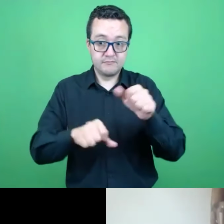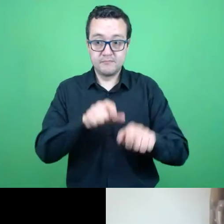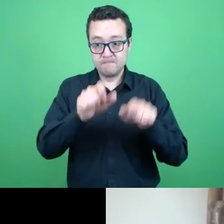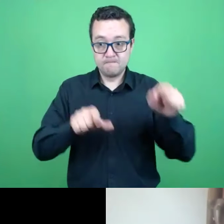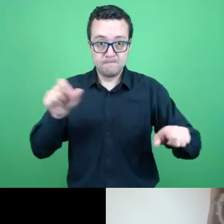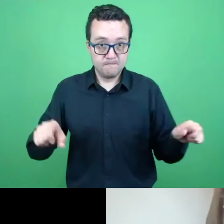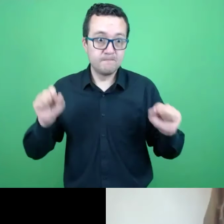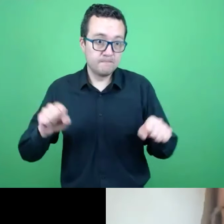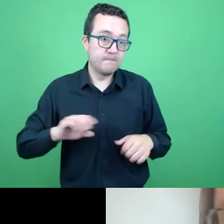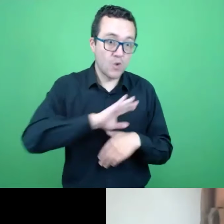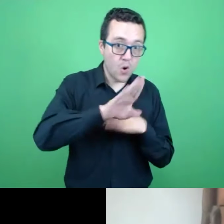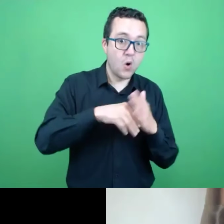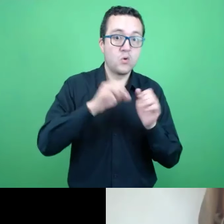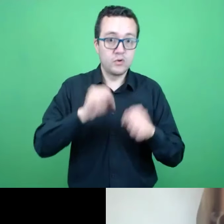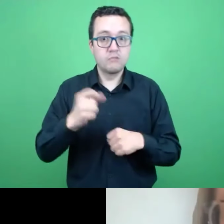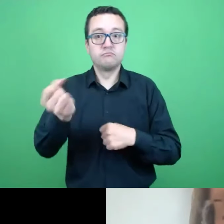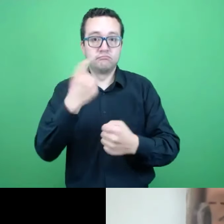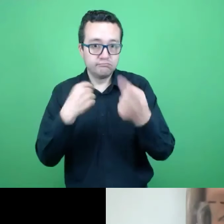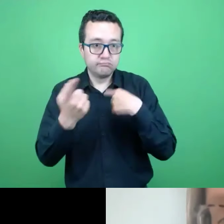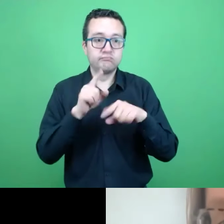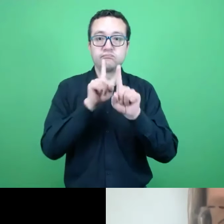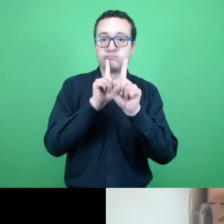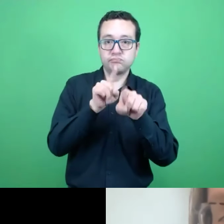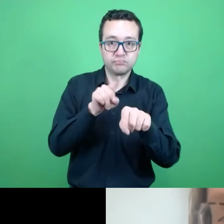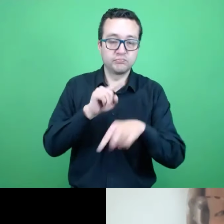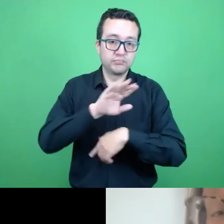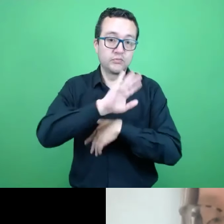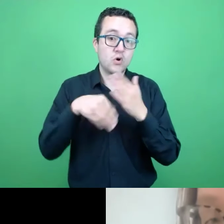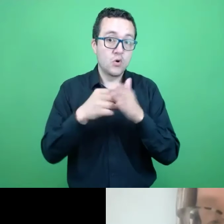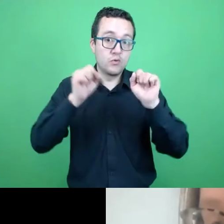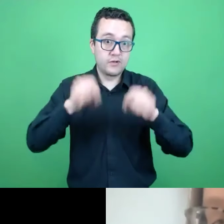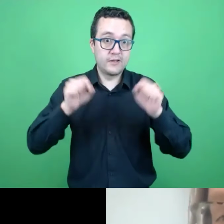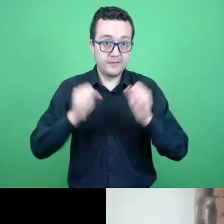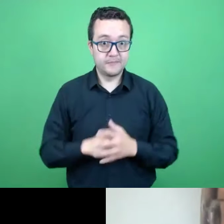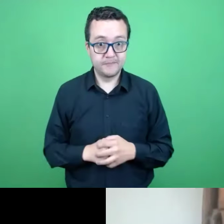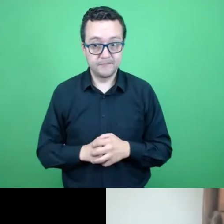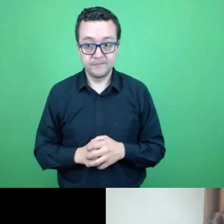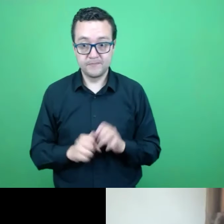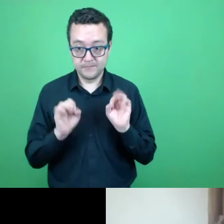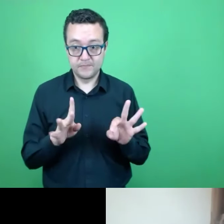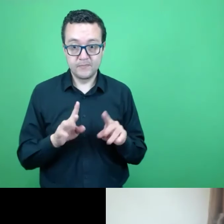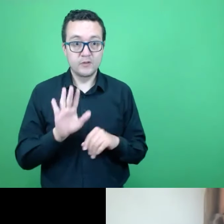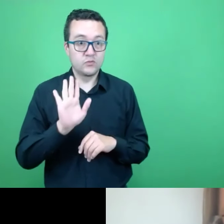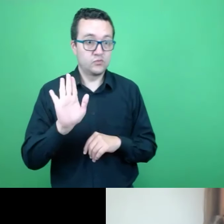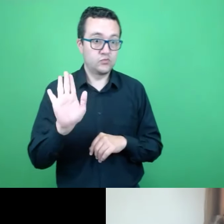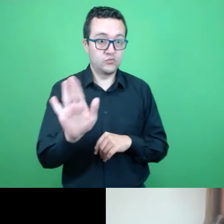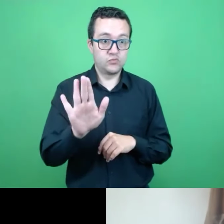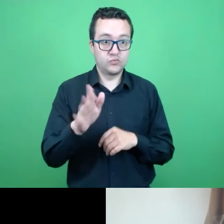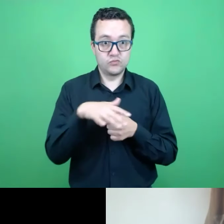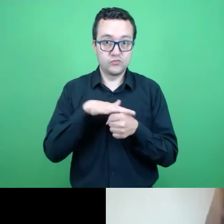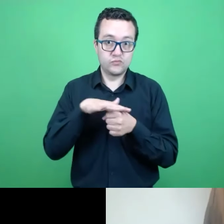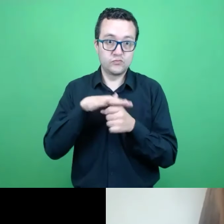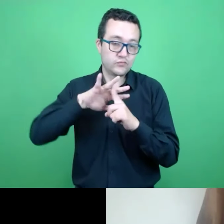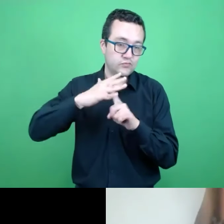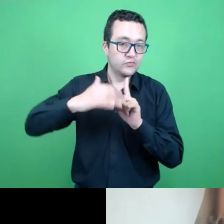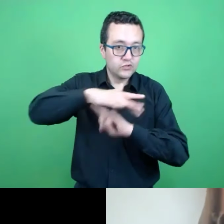you're sharing today of the important work that you're doing in Indonesia. So thank you so much for sharing the work that you're doing,